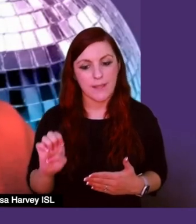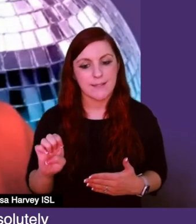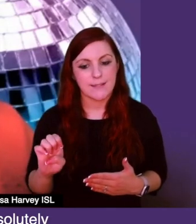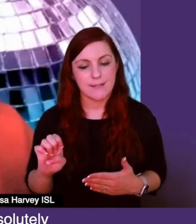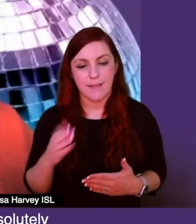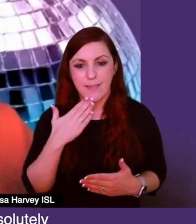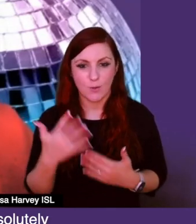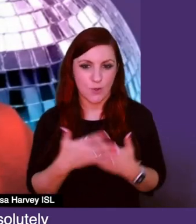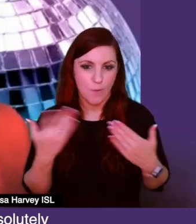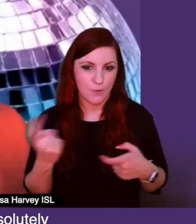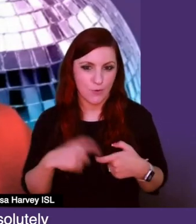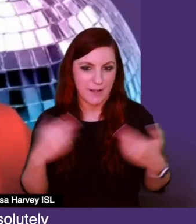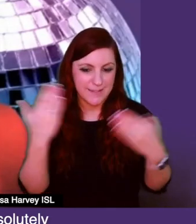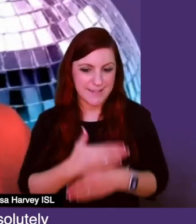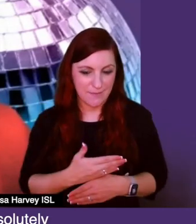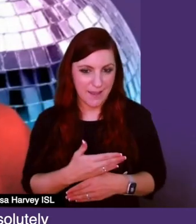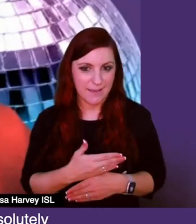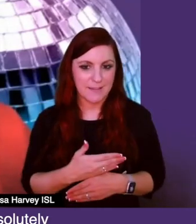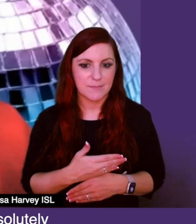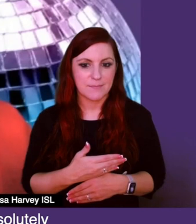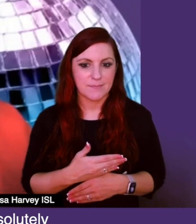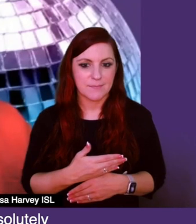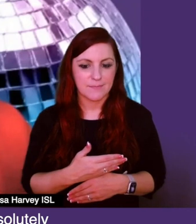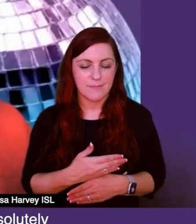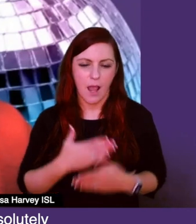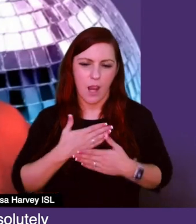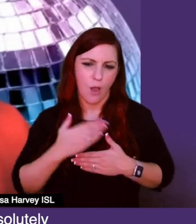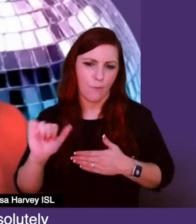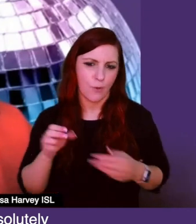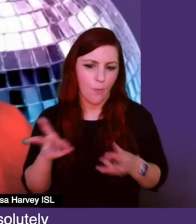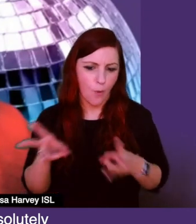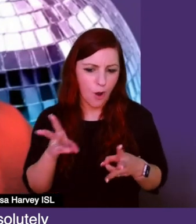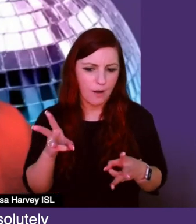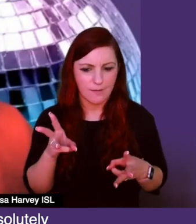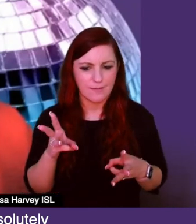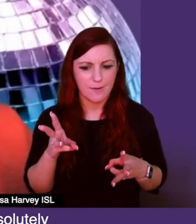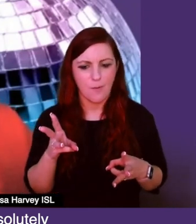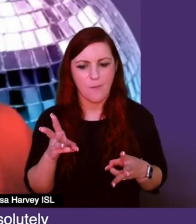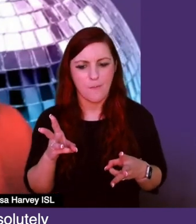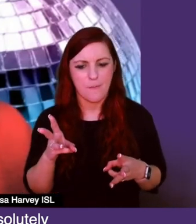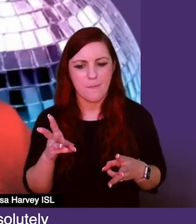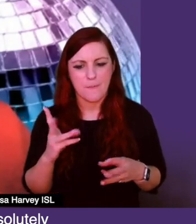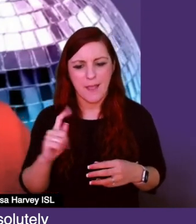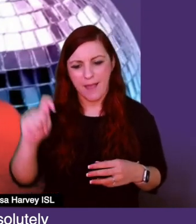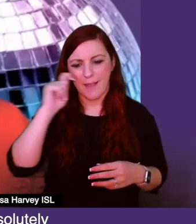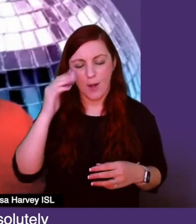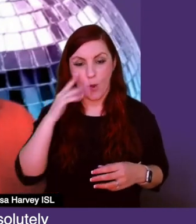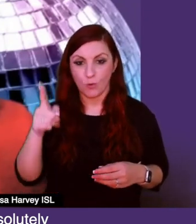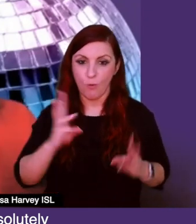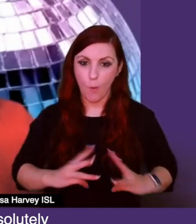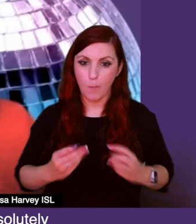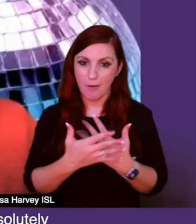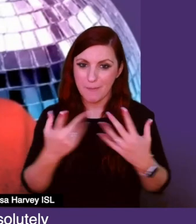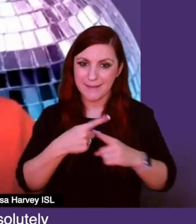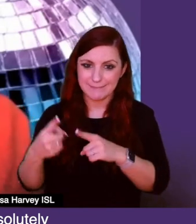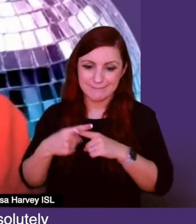next. Louise, thank you so much for joining us this evening. I absolutely love your work. I think you're absolutely fabulous. You're a woman of many,